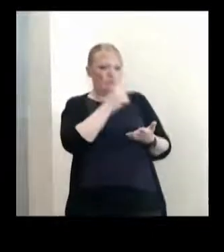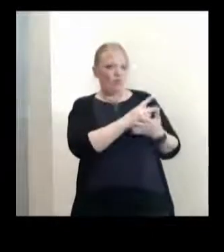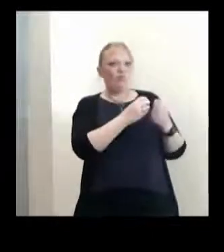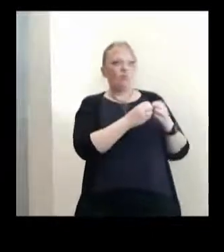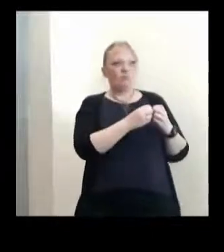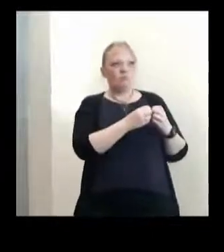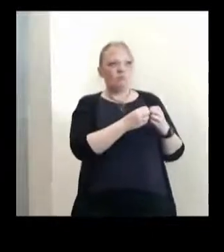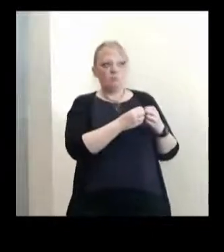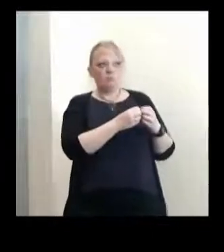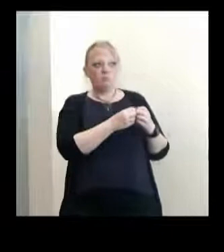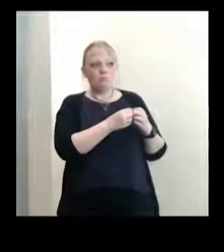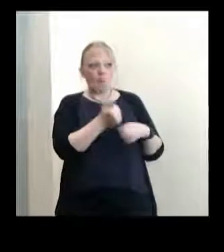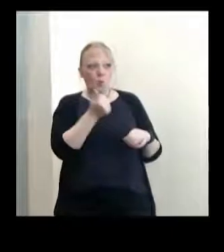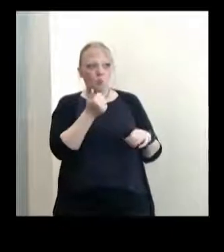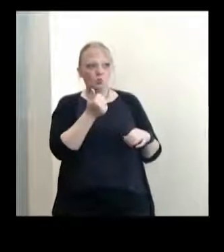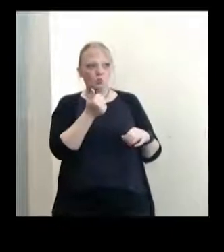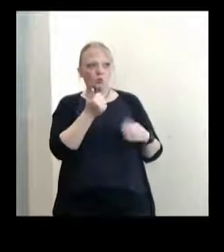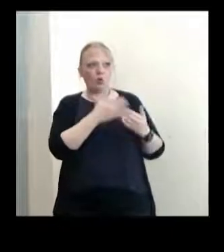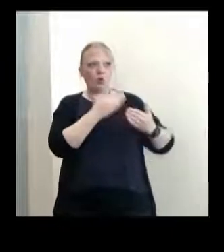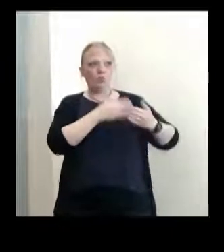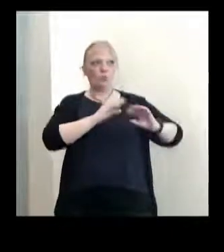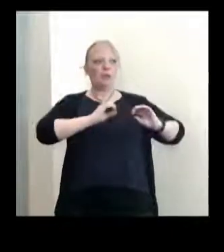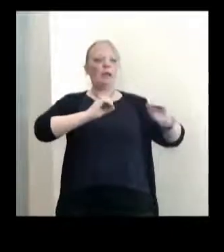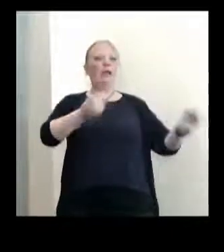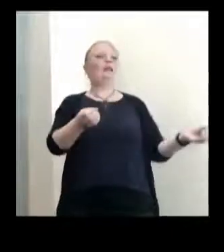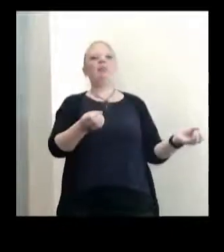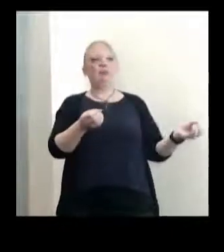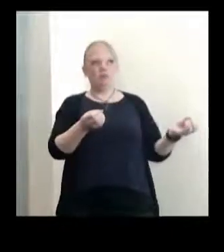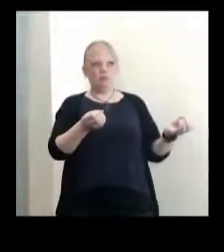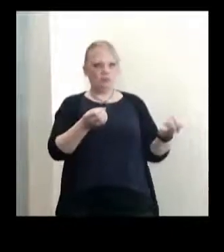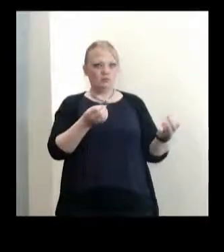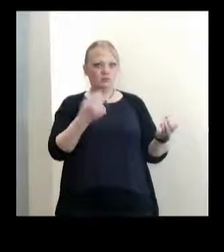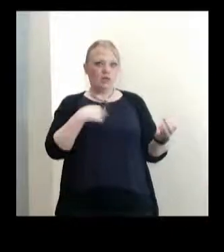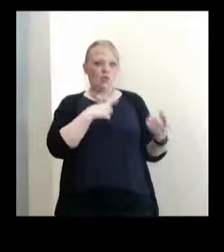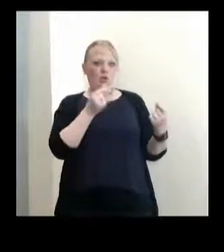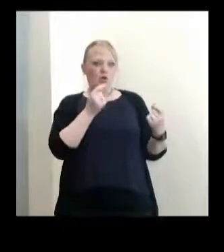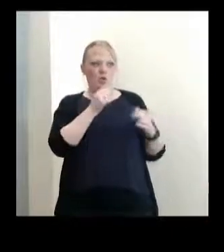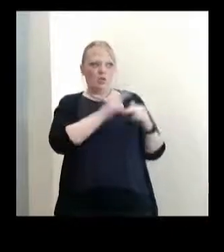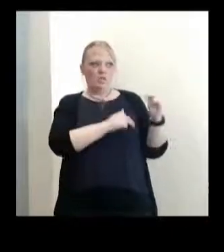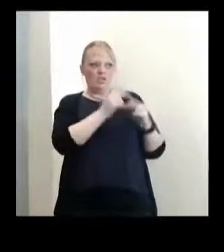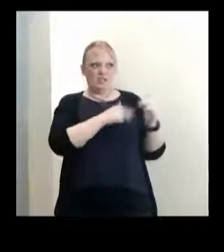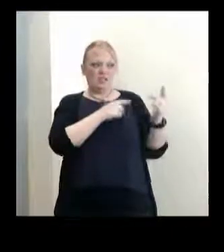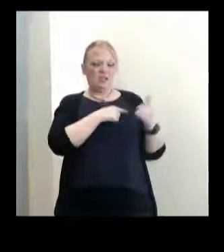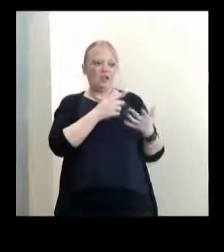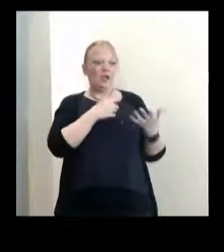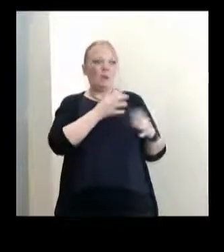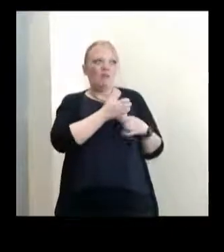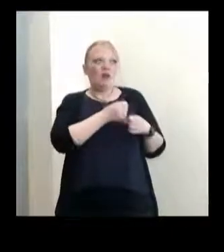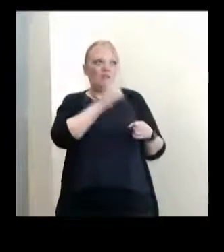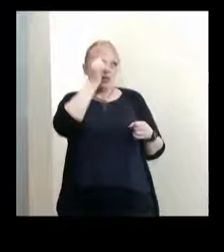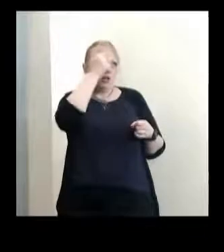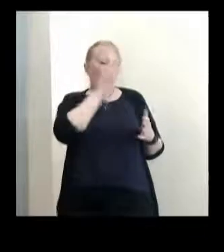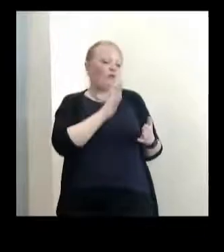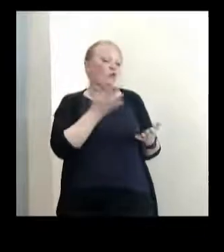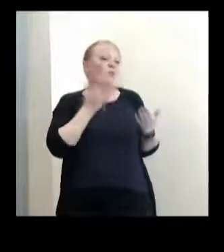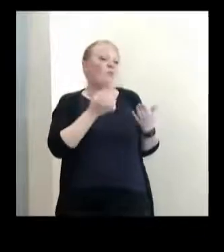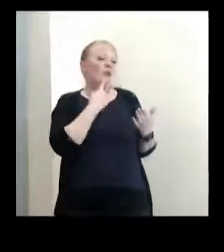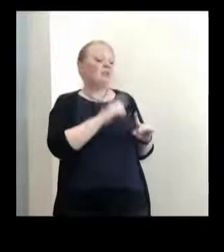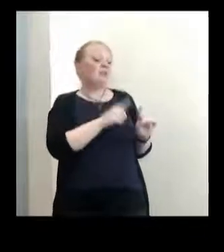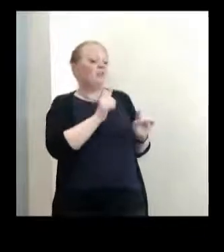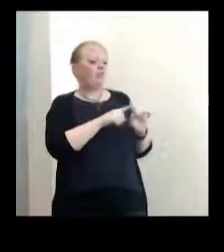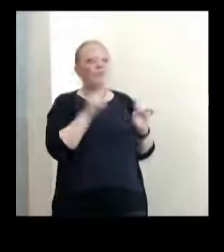that, actually, state approves almost nothing that we do at the facility. I'm fairly confident the governor will probably say otherwise, but they approve almost